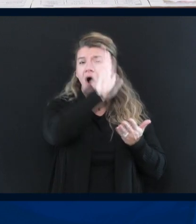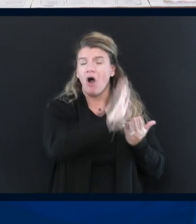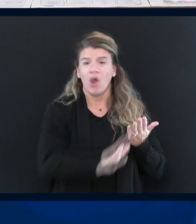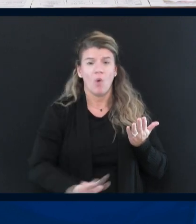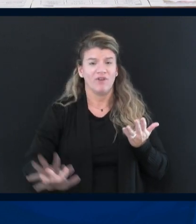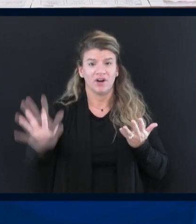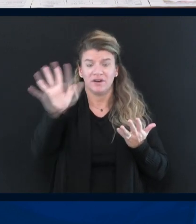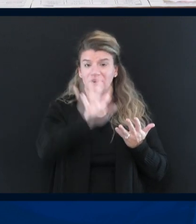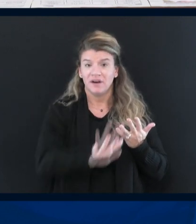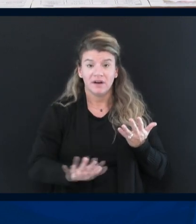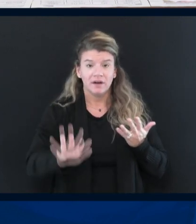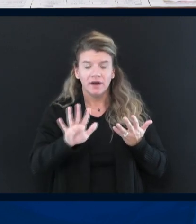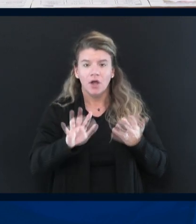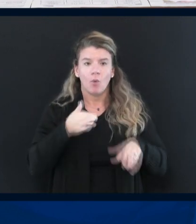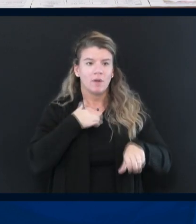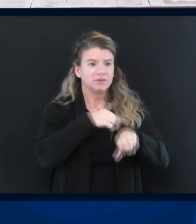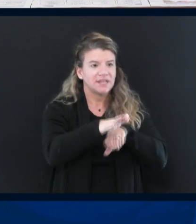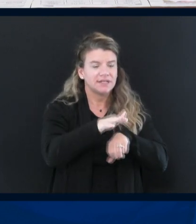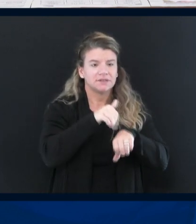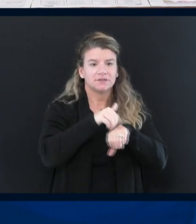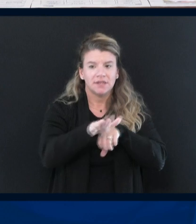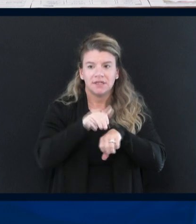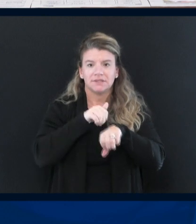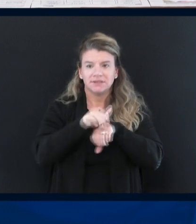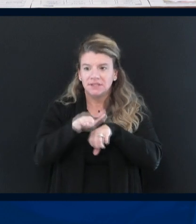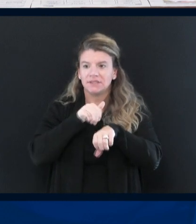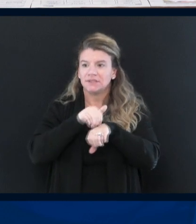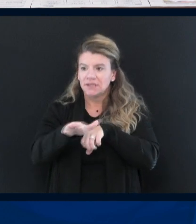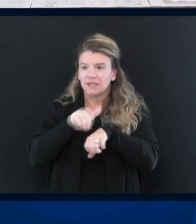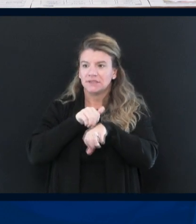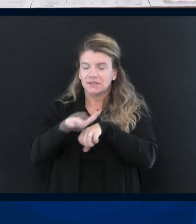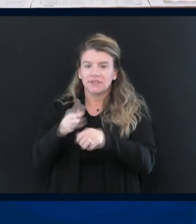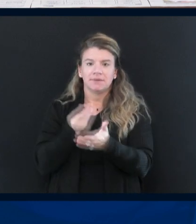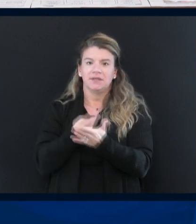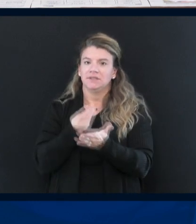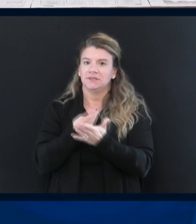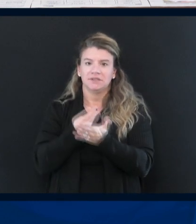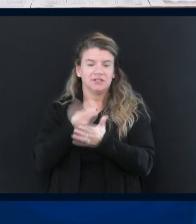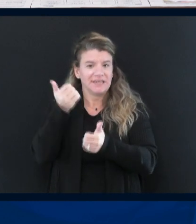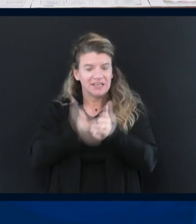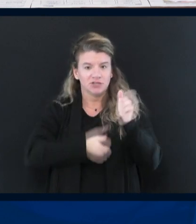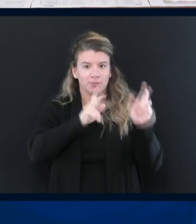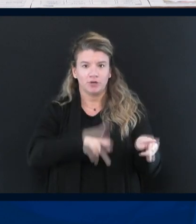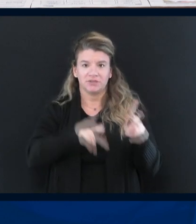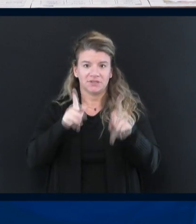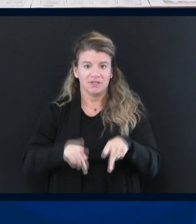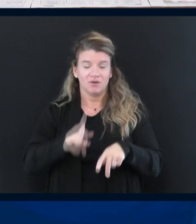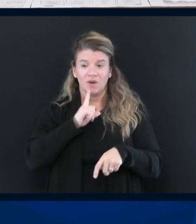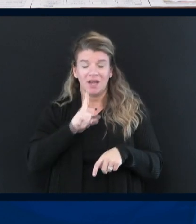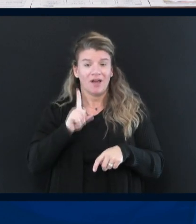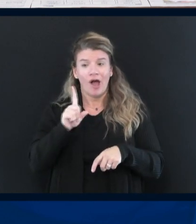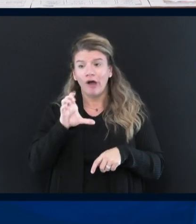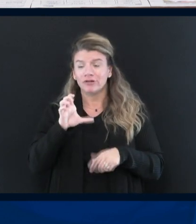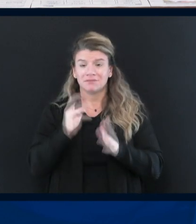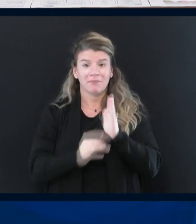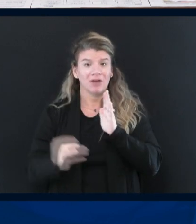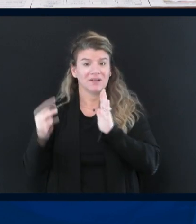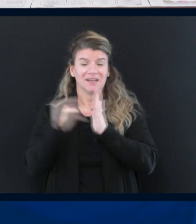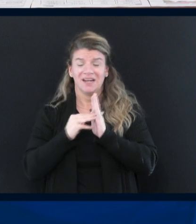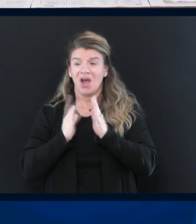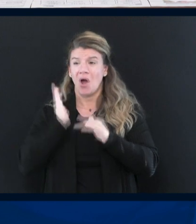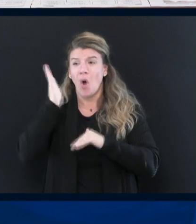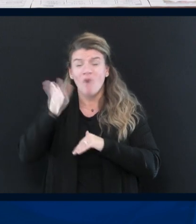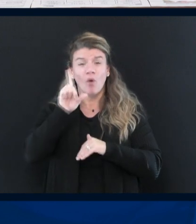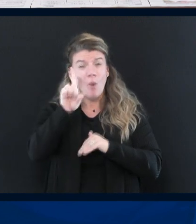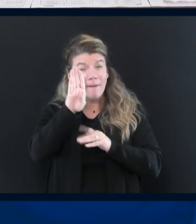we were sending out dollar after dollar after dollar to these people, hundreds of millions, in excess of